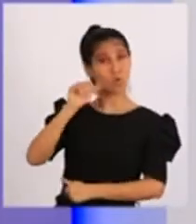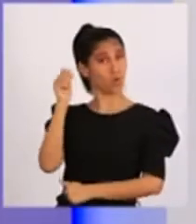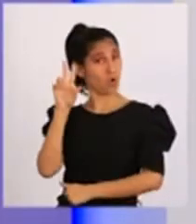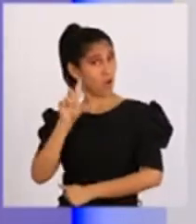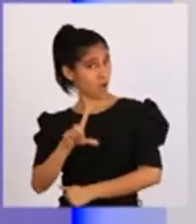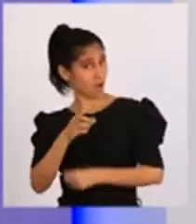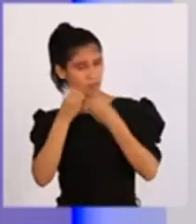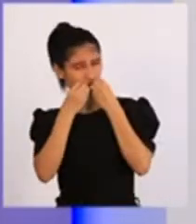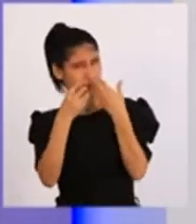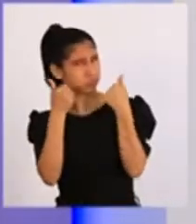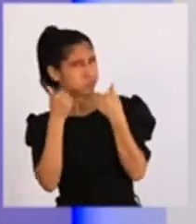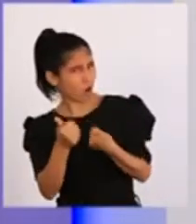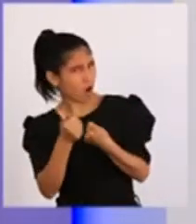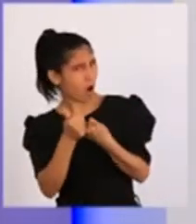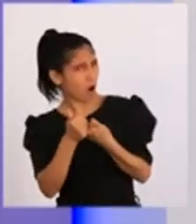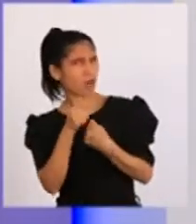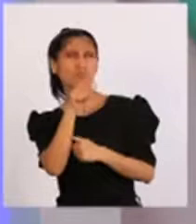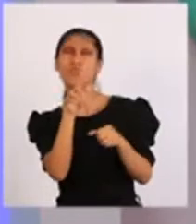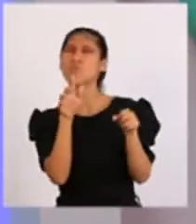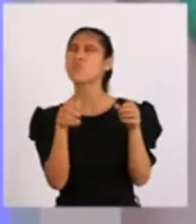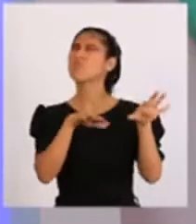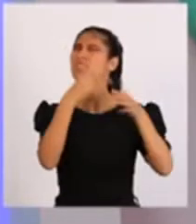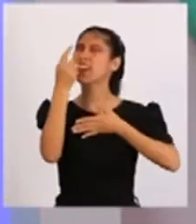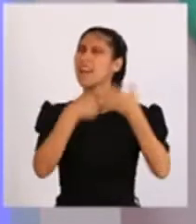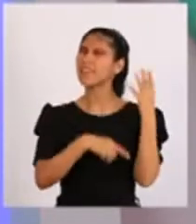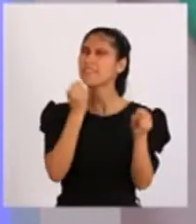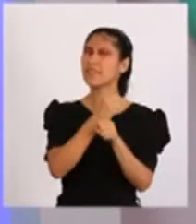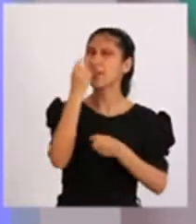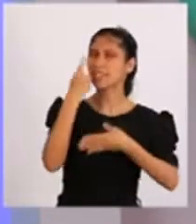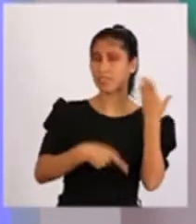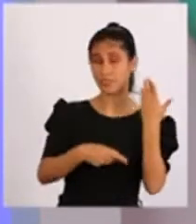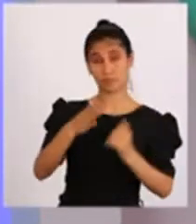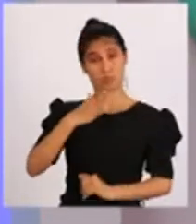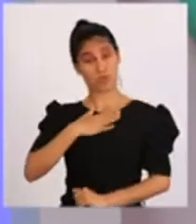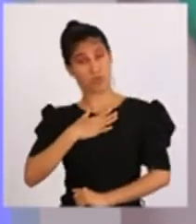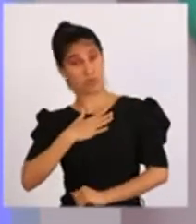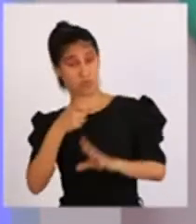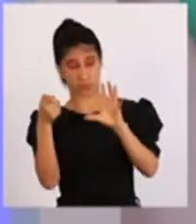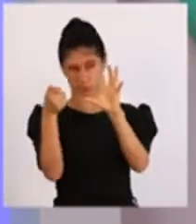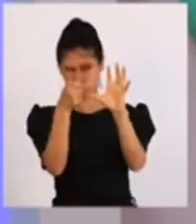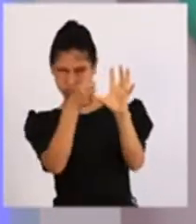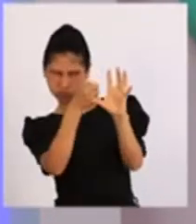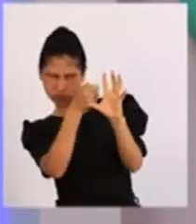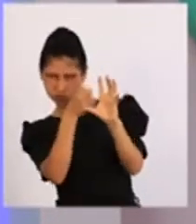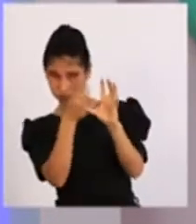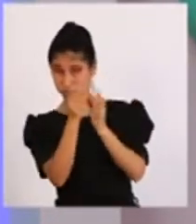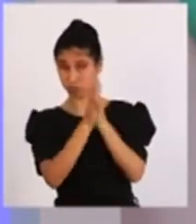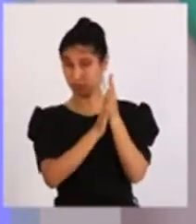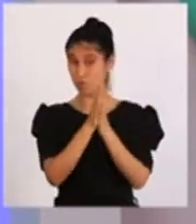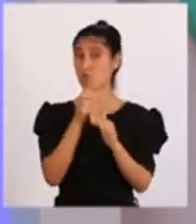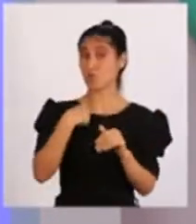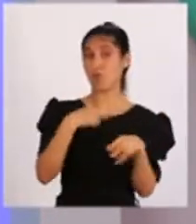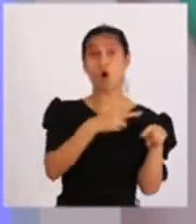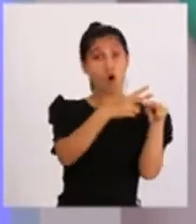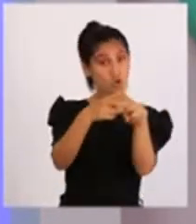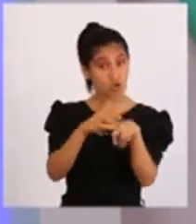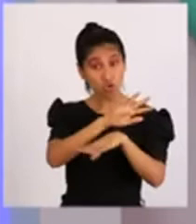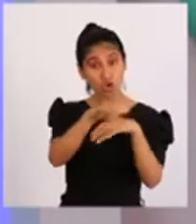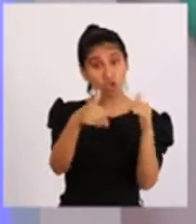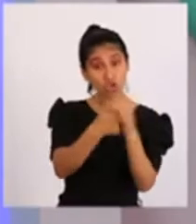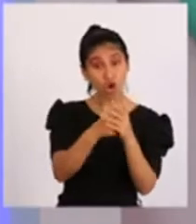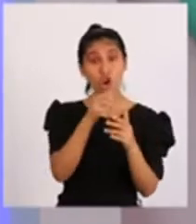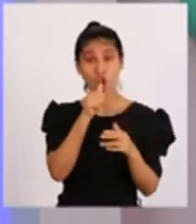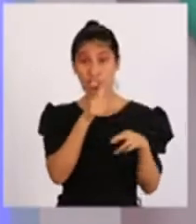beautiful. What's your occupation? Well, I am a scientist. I clean water from lakes,